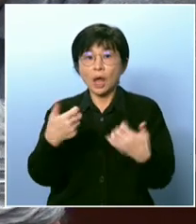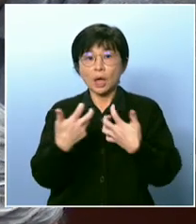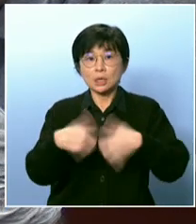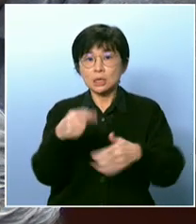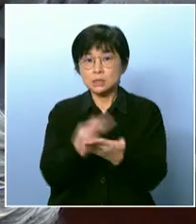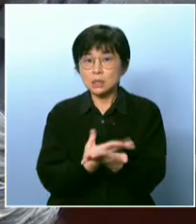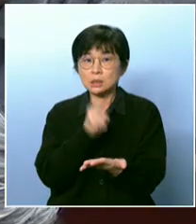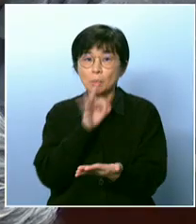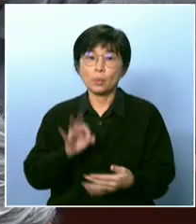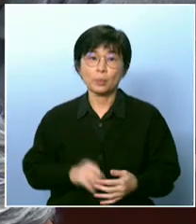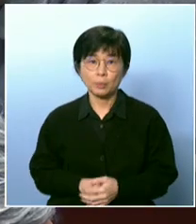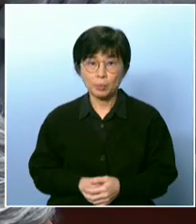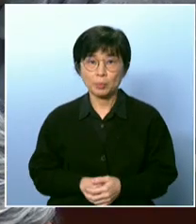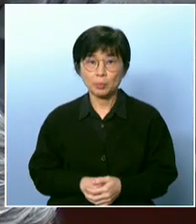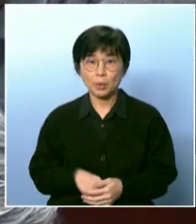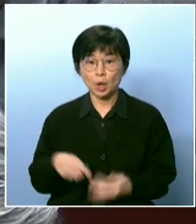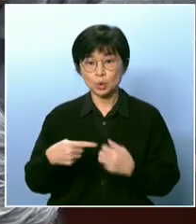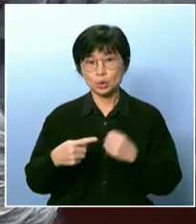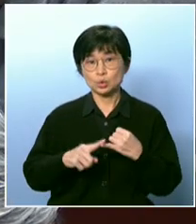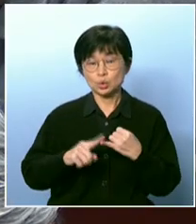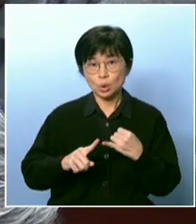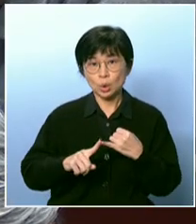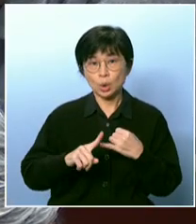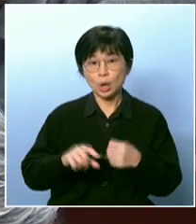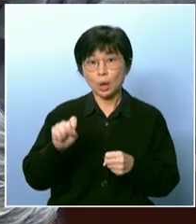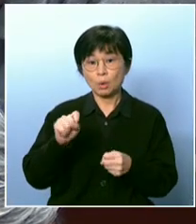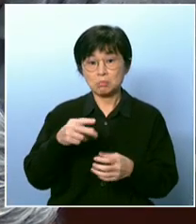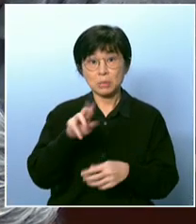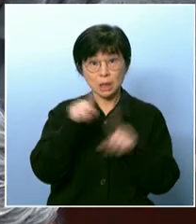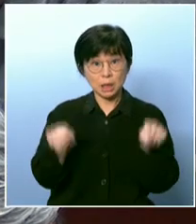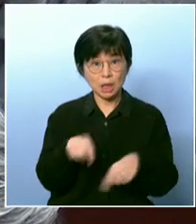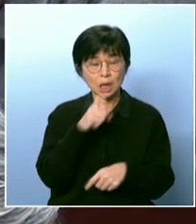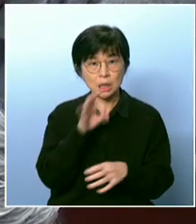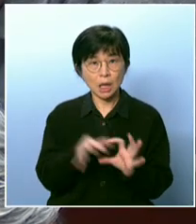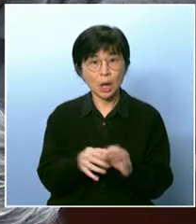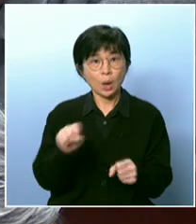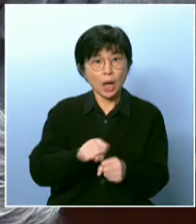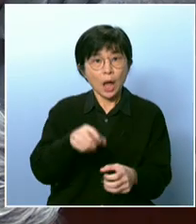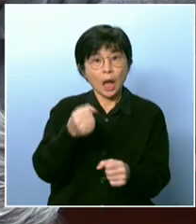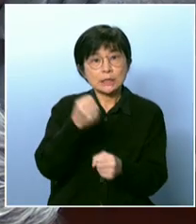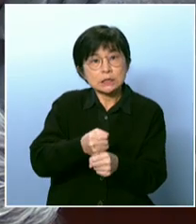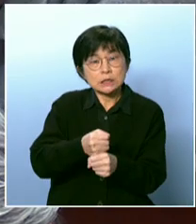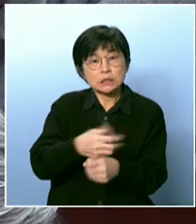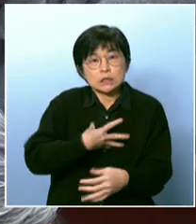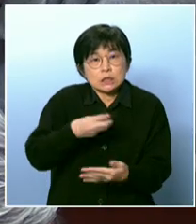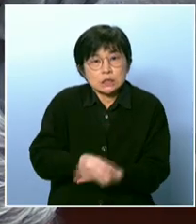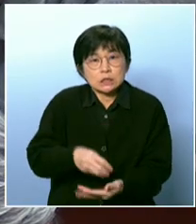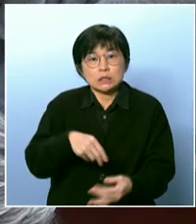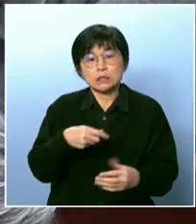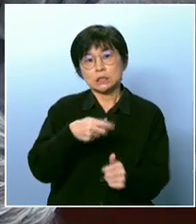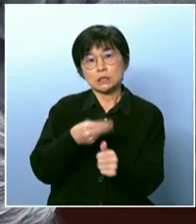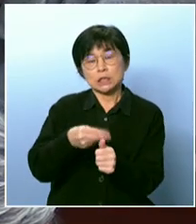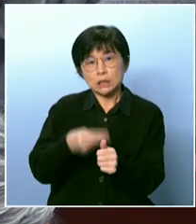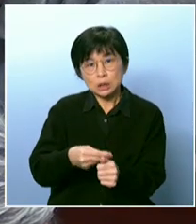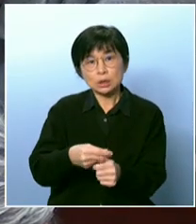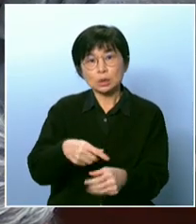I want to ask also if there's some sort of mechanism to ensure stability and continuous participation of the participants.